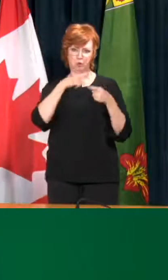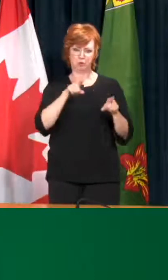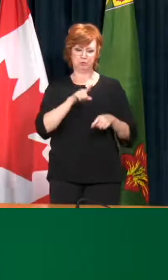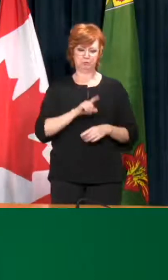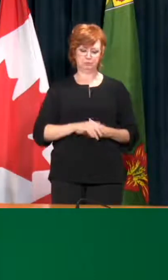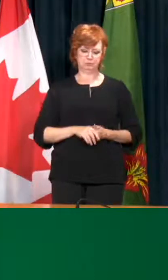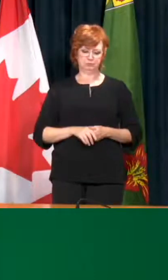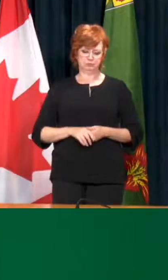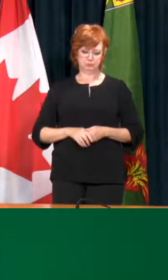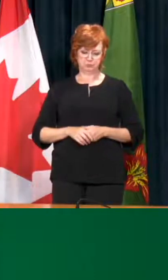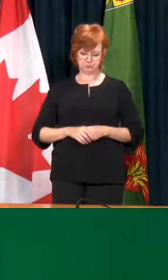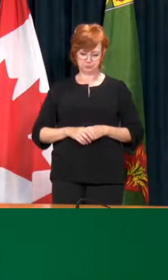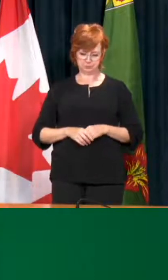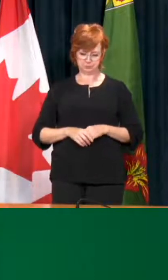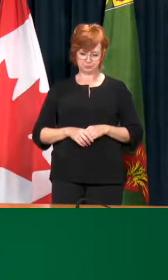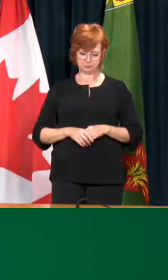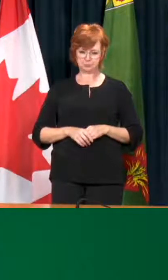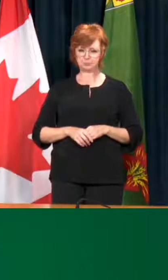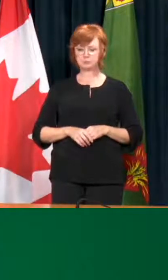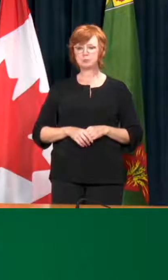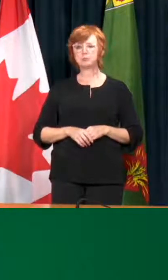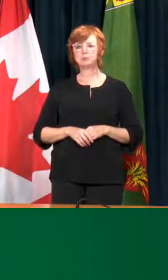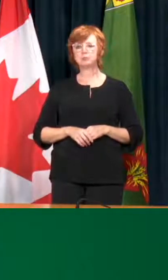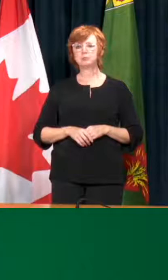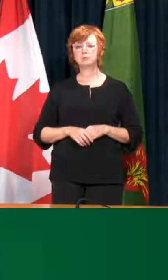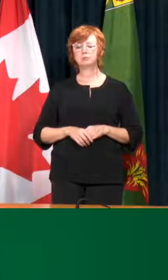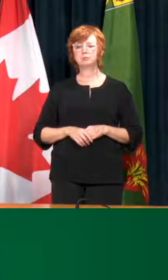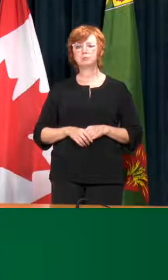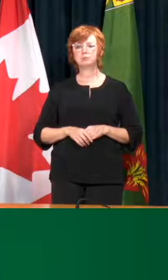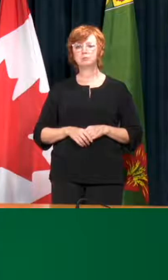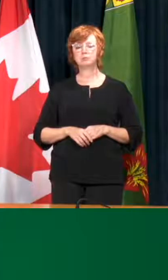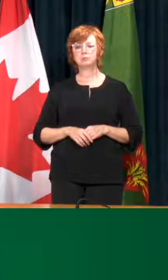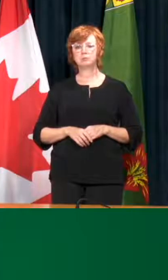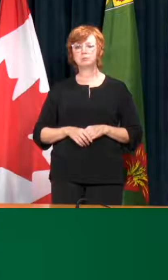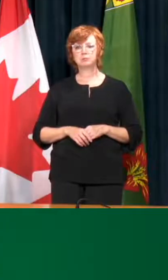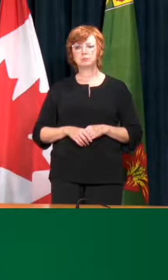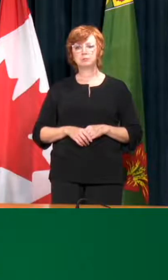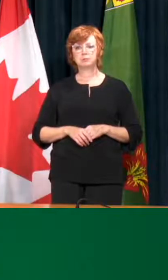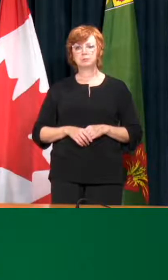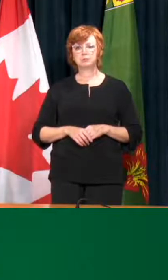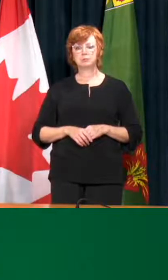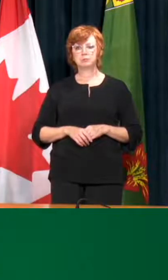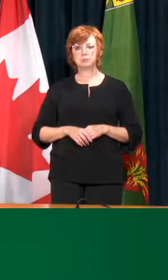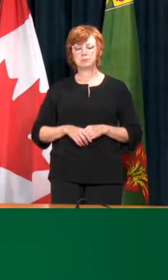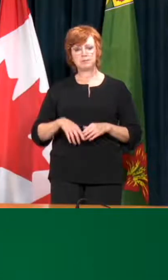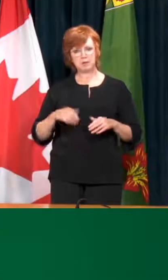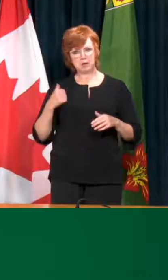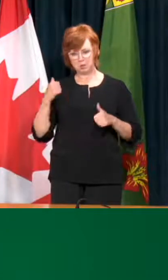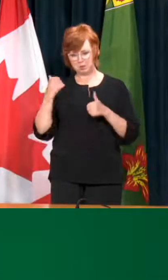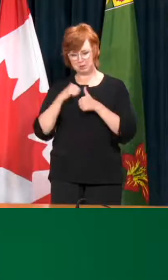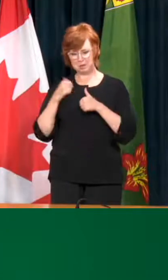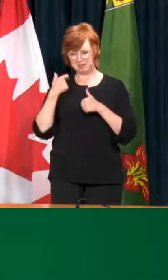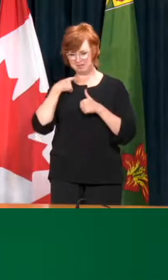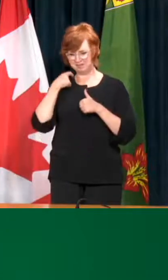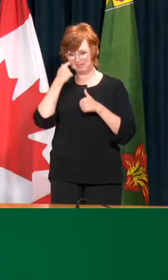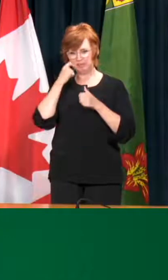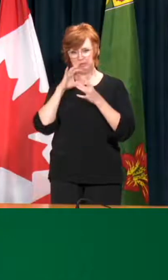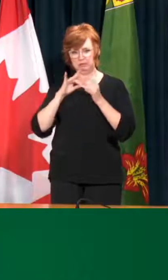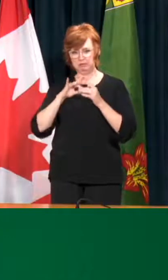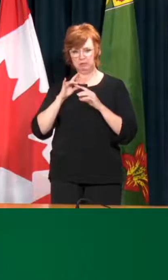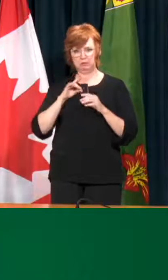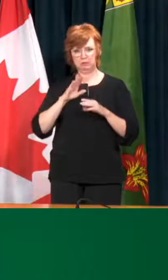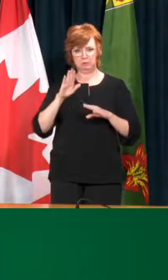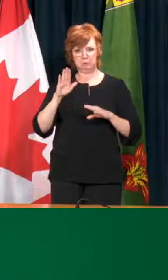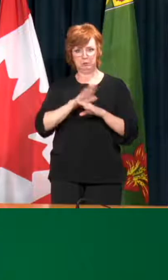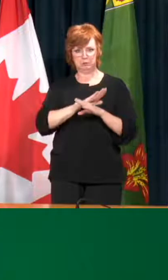and I said that earlier, that individuals or businesses or communities sometimes feel quite under the microscope, and I think we need to get over that